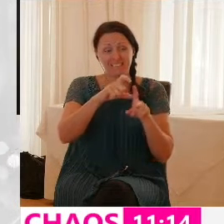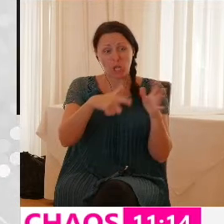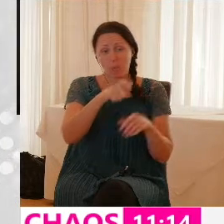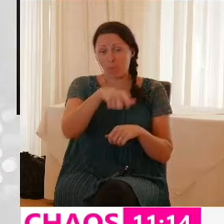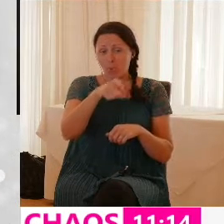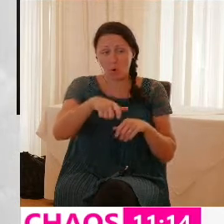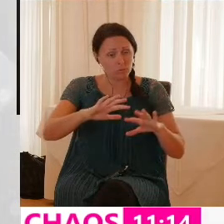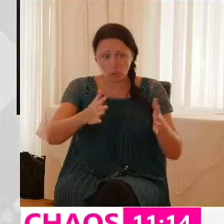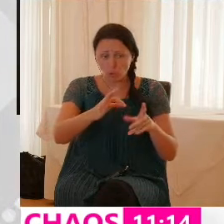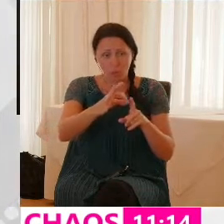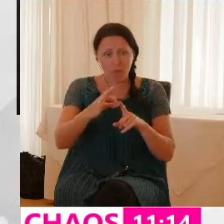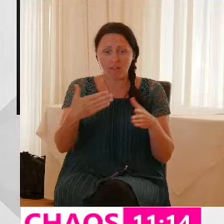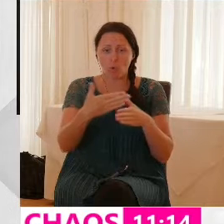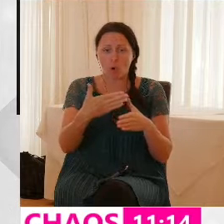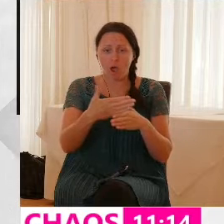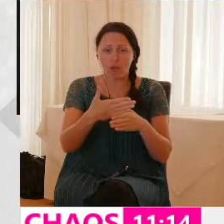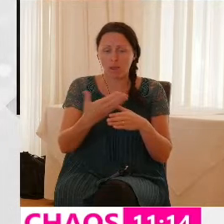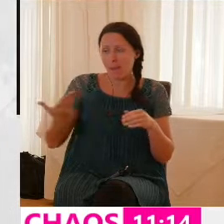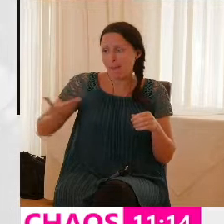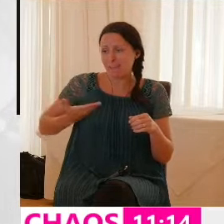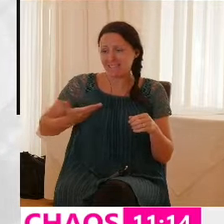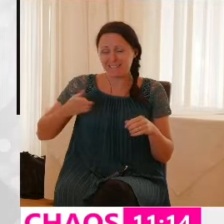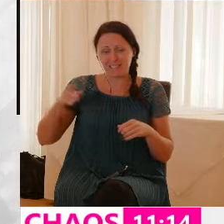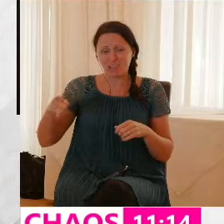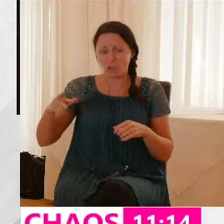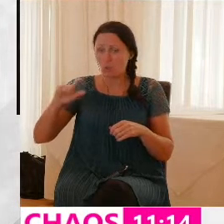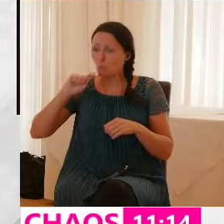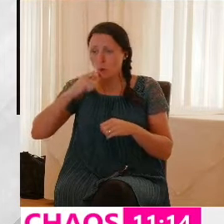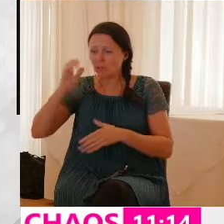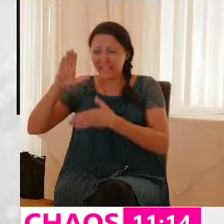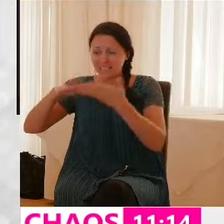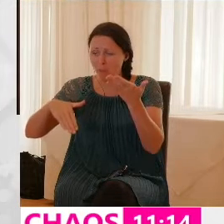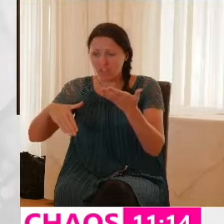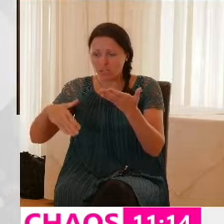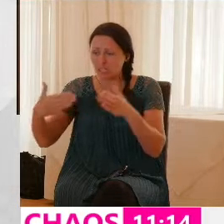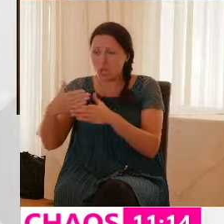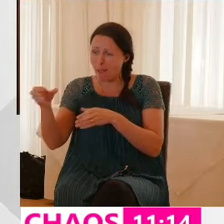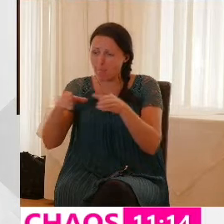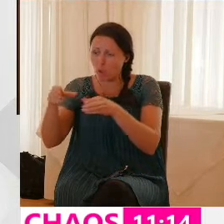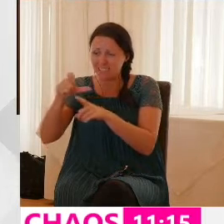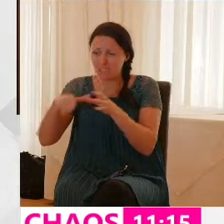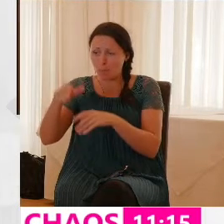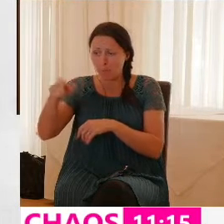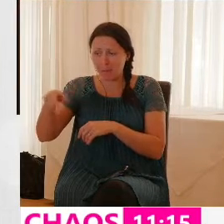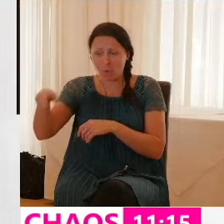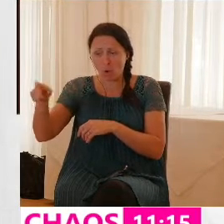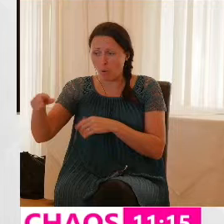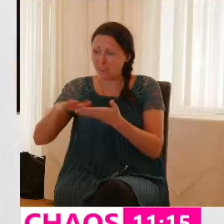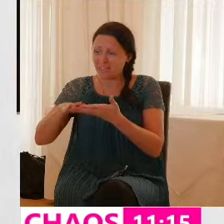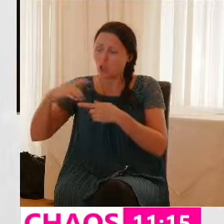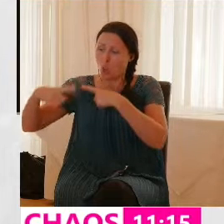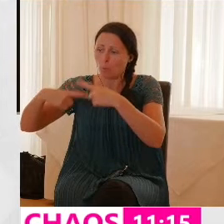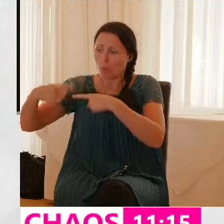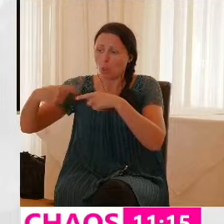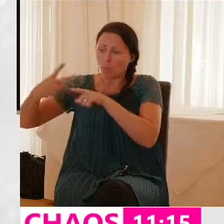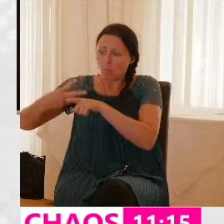the businesses are not experiencing employment. So you see these loops were turning around here because